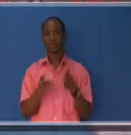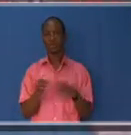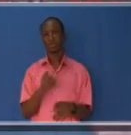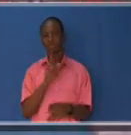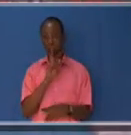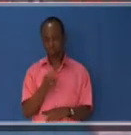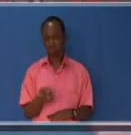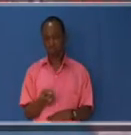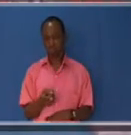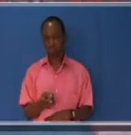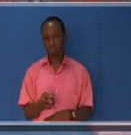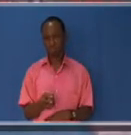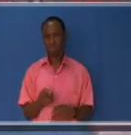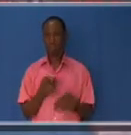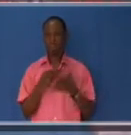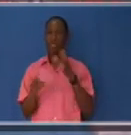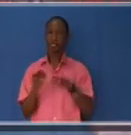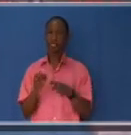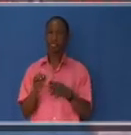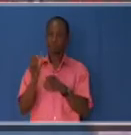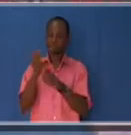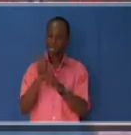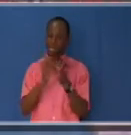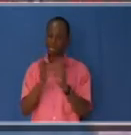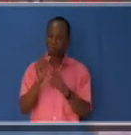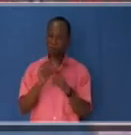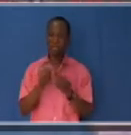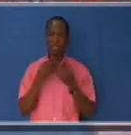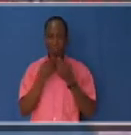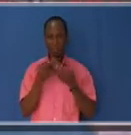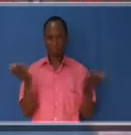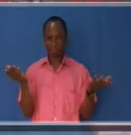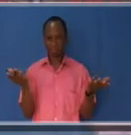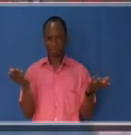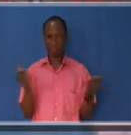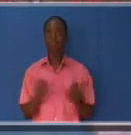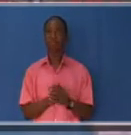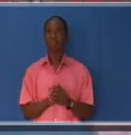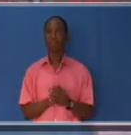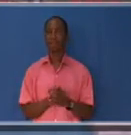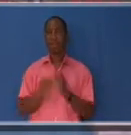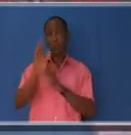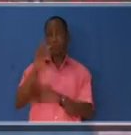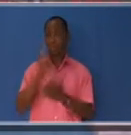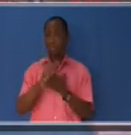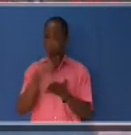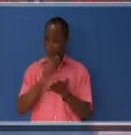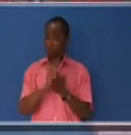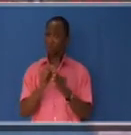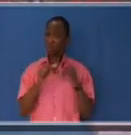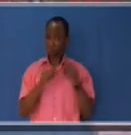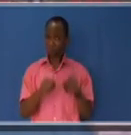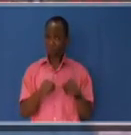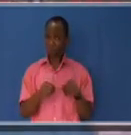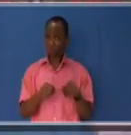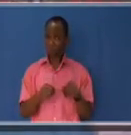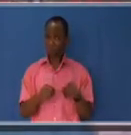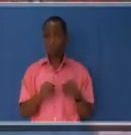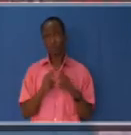came to take of what was of Jesus and declare to the apostles. Nyankopon boa ye beto asasem